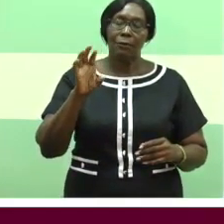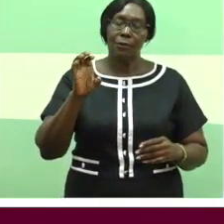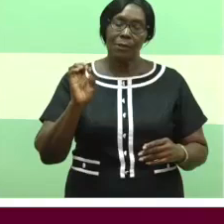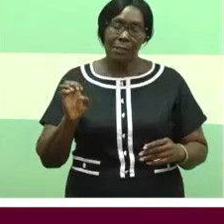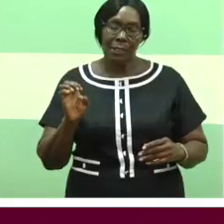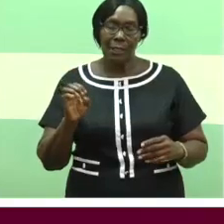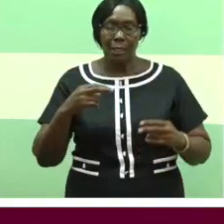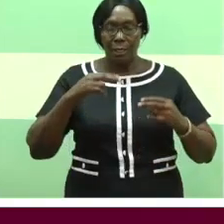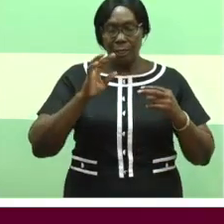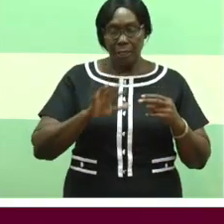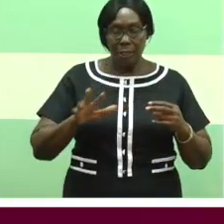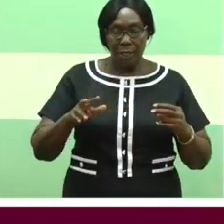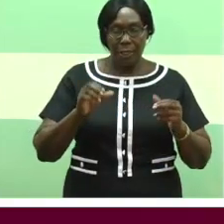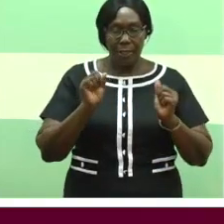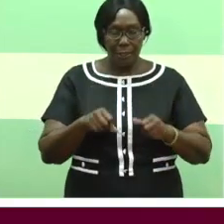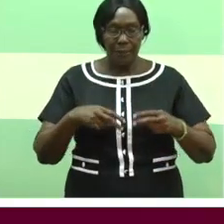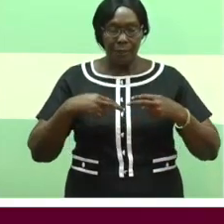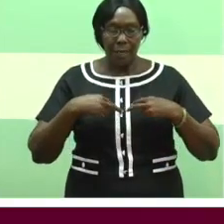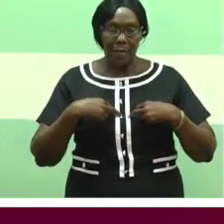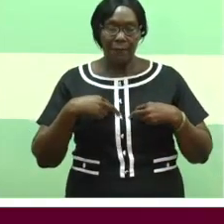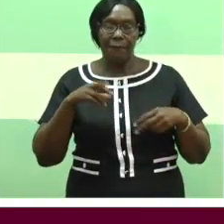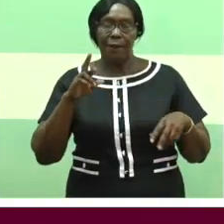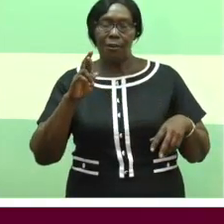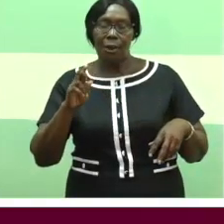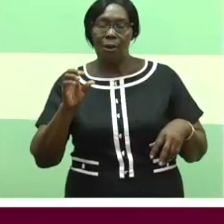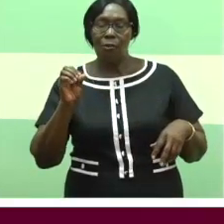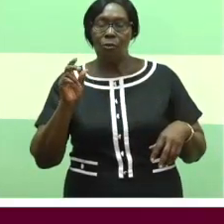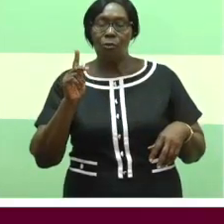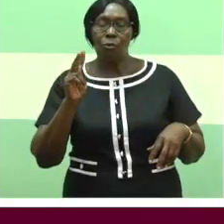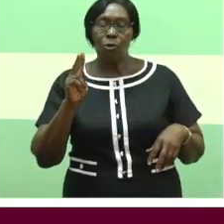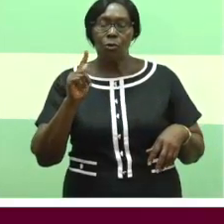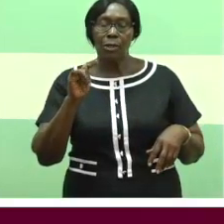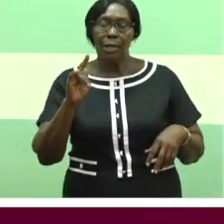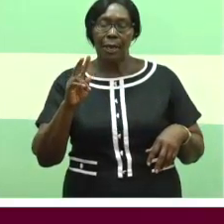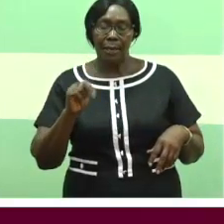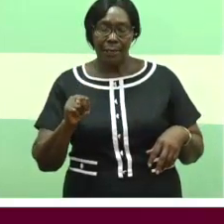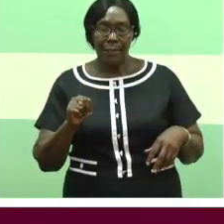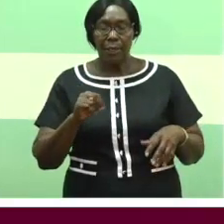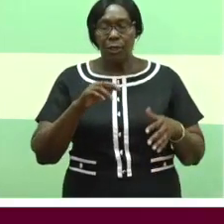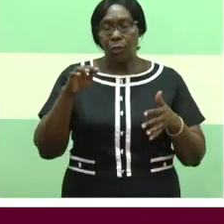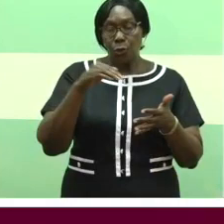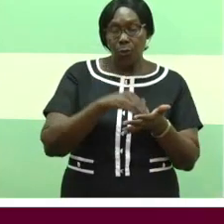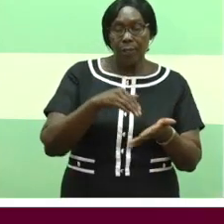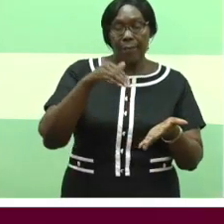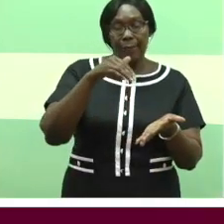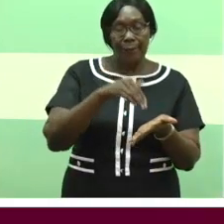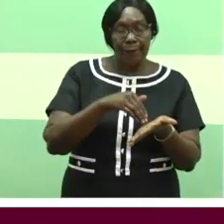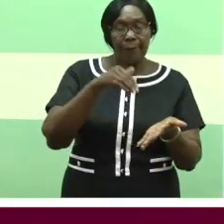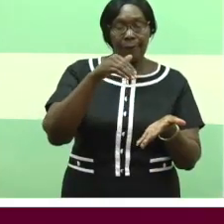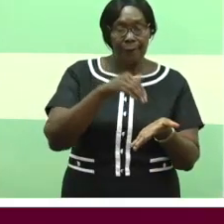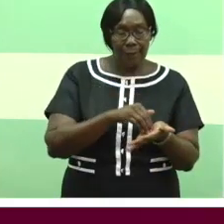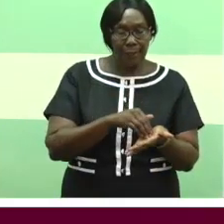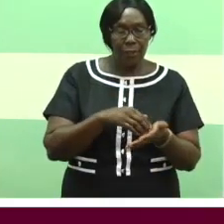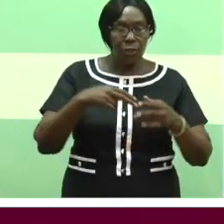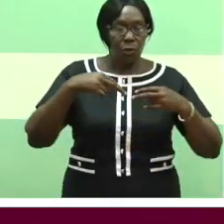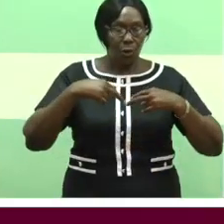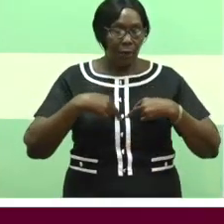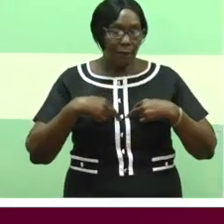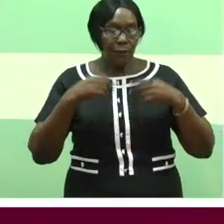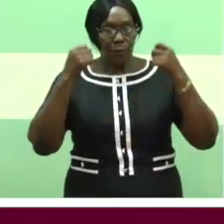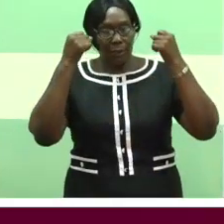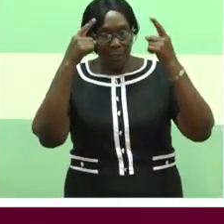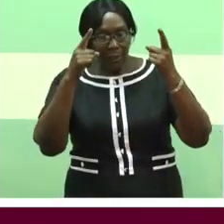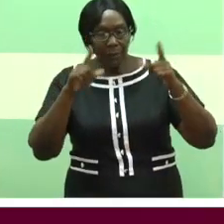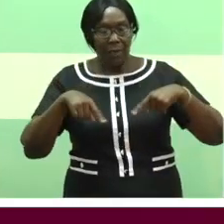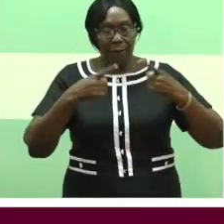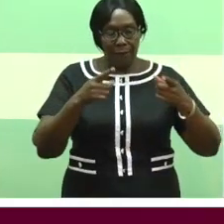is able to have a routine by doing the same thing over and over. So you know you have to get up, you have